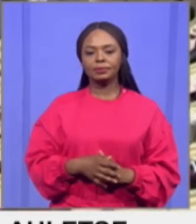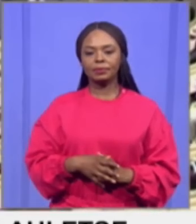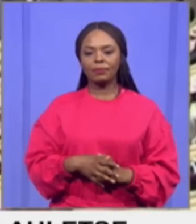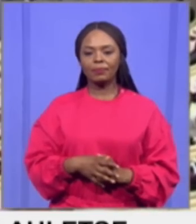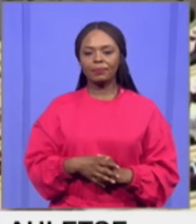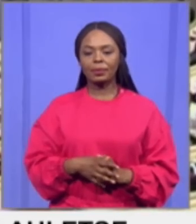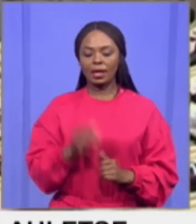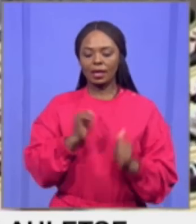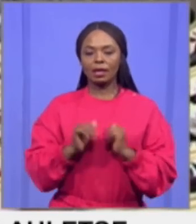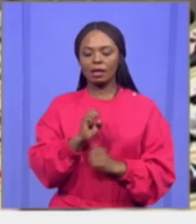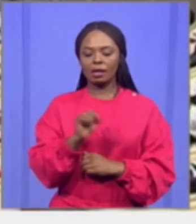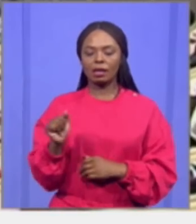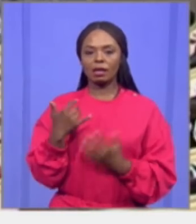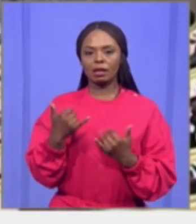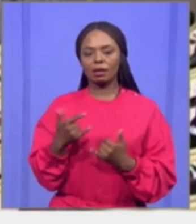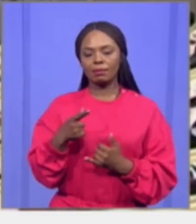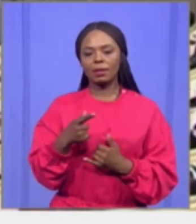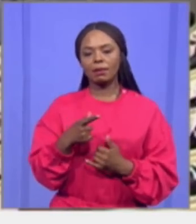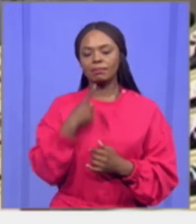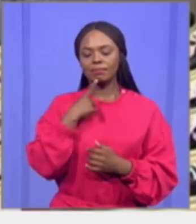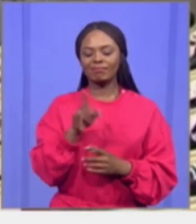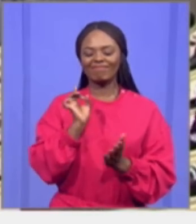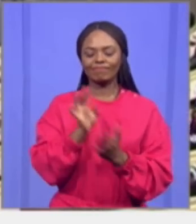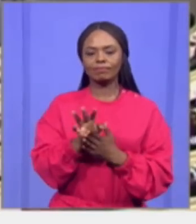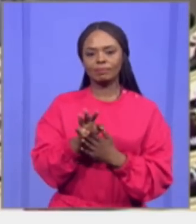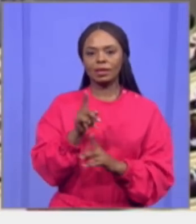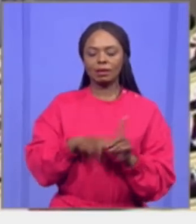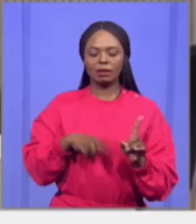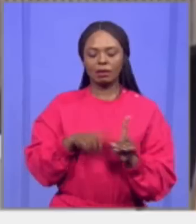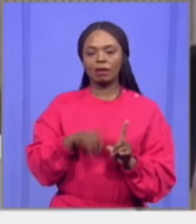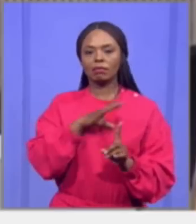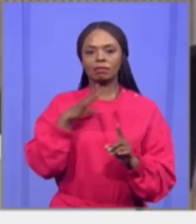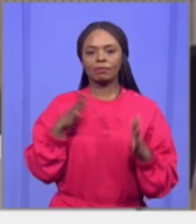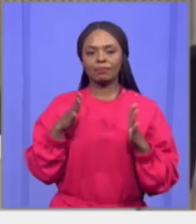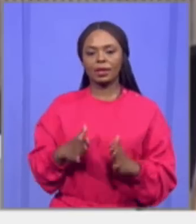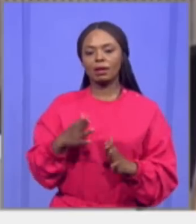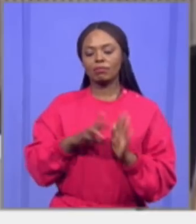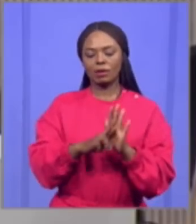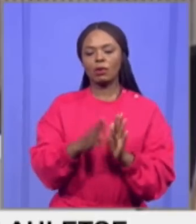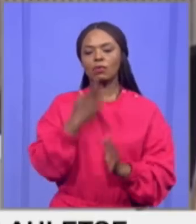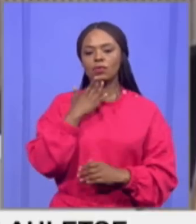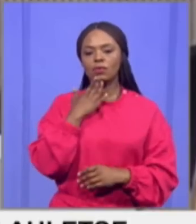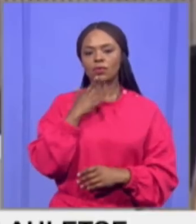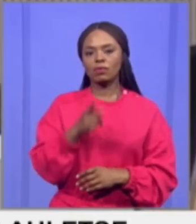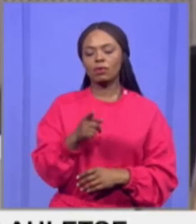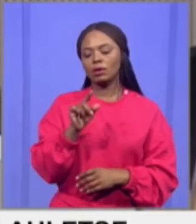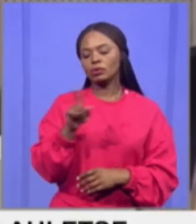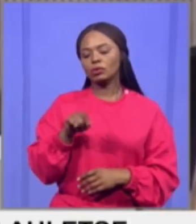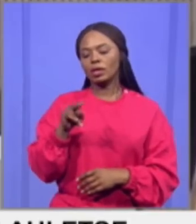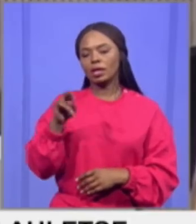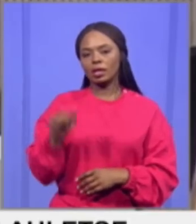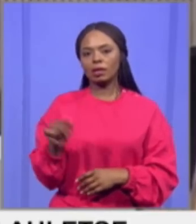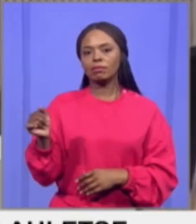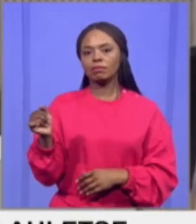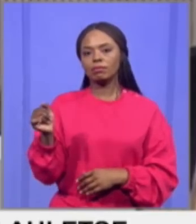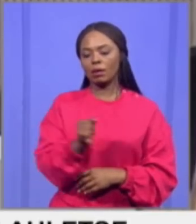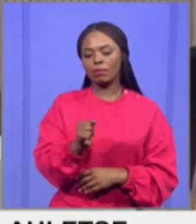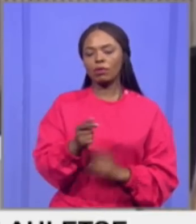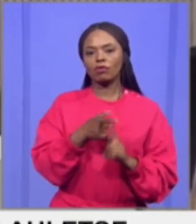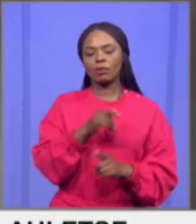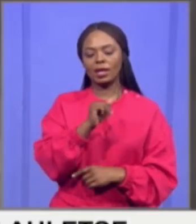Action SA e bolotsa maiteko gape a go folosa sebueledi sa lekgotla Nzwanana yo a thapilweng ka thuso ya ANC le